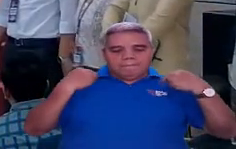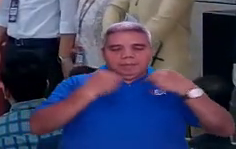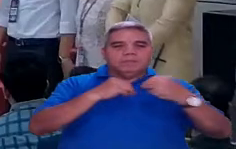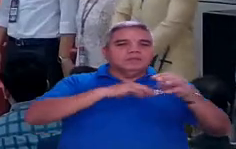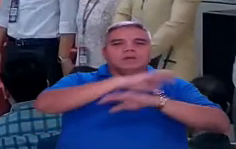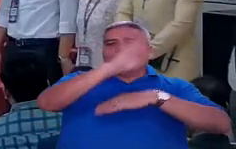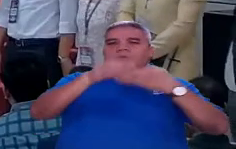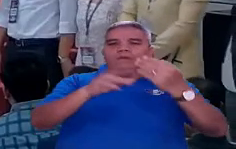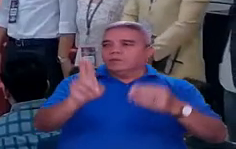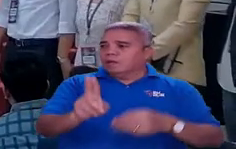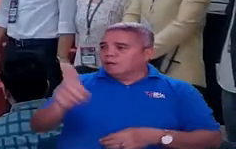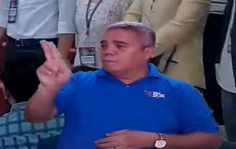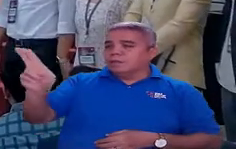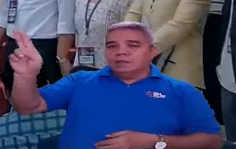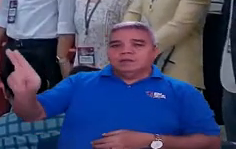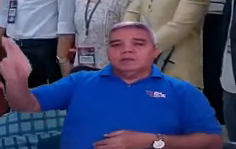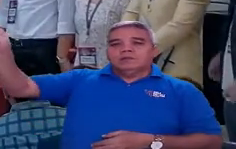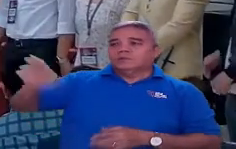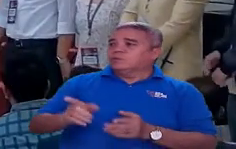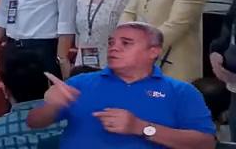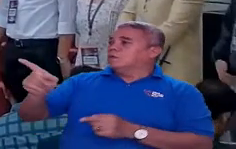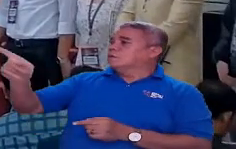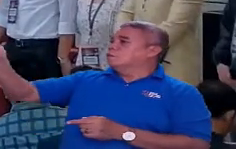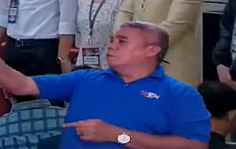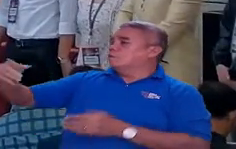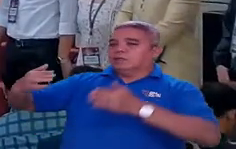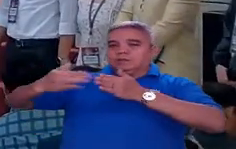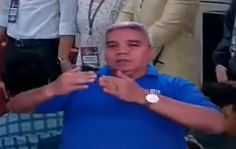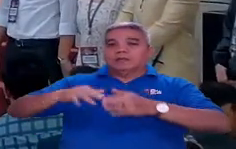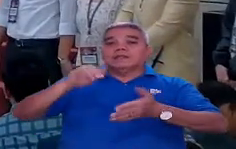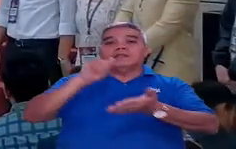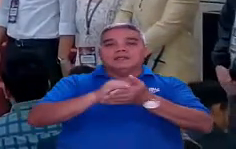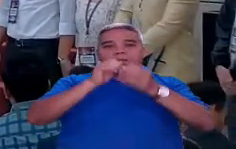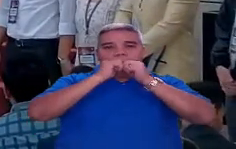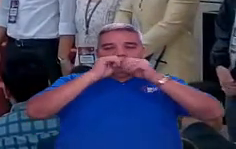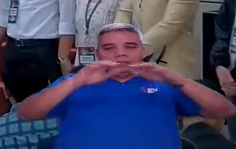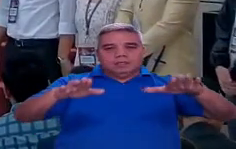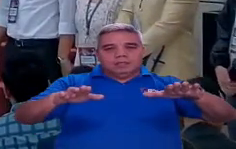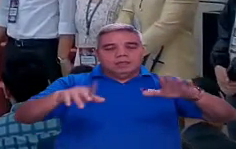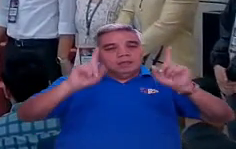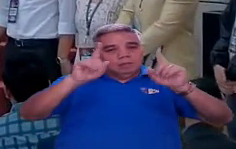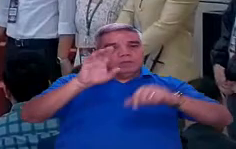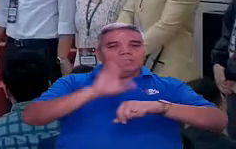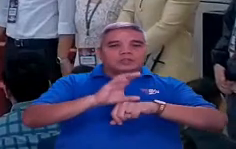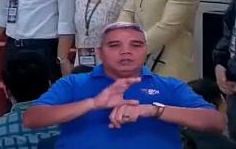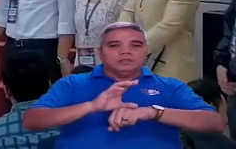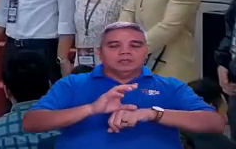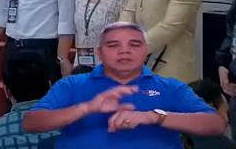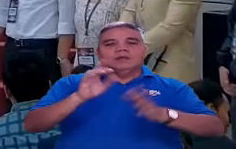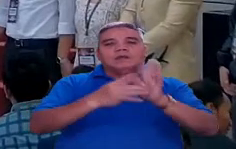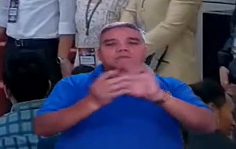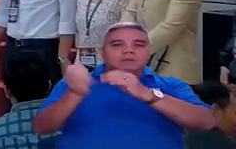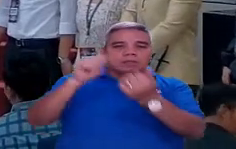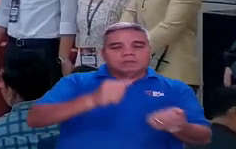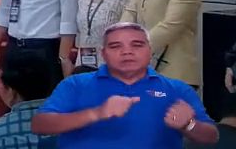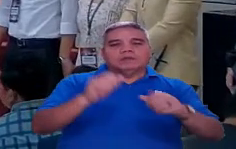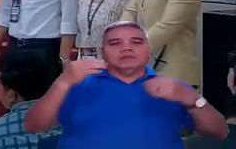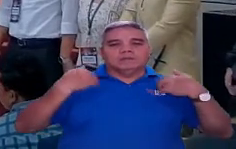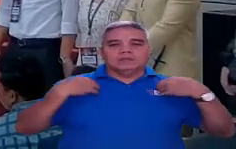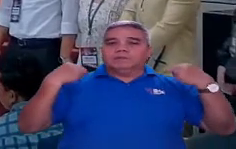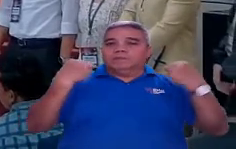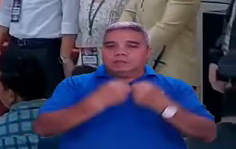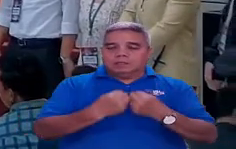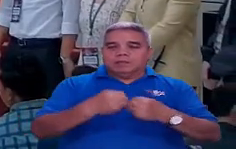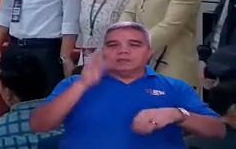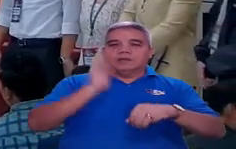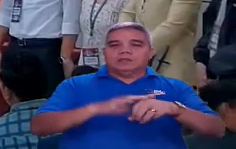go all the way up to the corner. That's a blessing. Mona Church, Paminaw, Bible Baptist Church, Katibunan, those